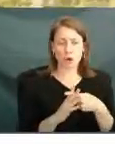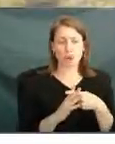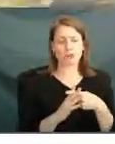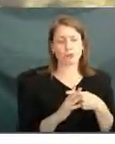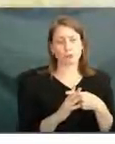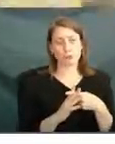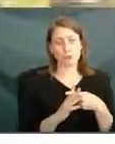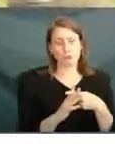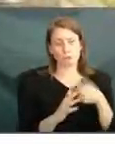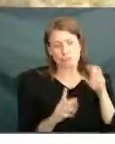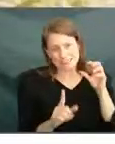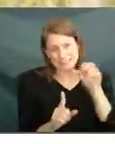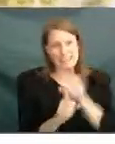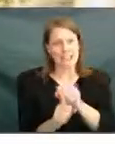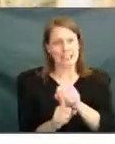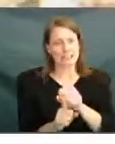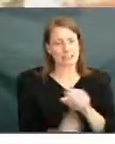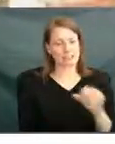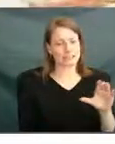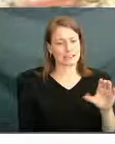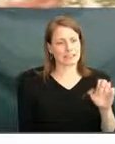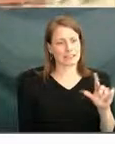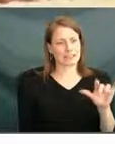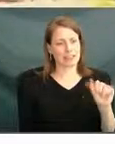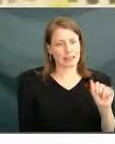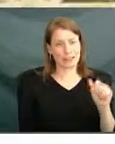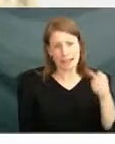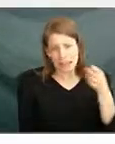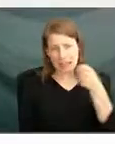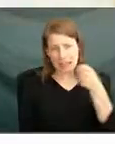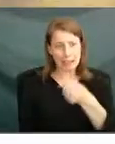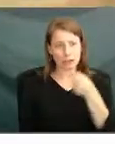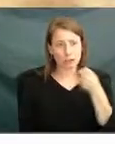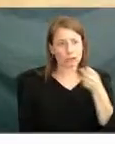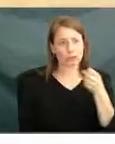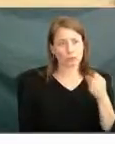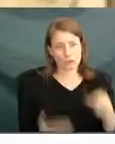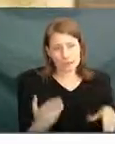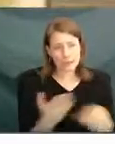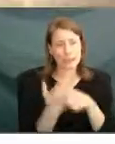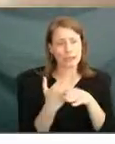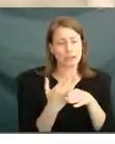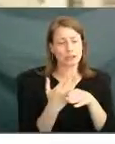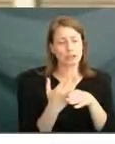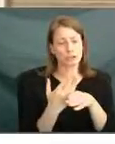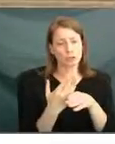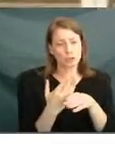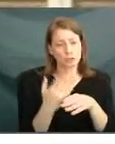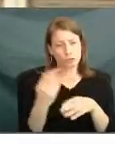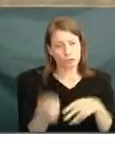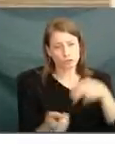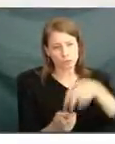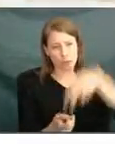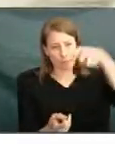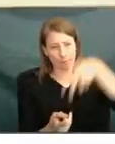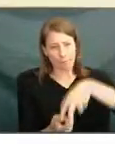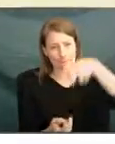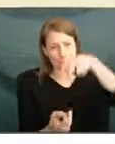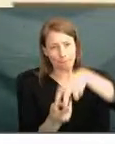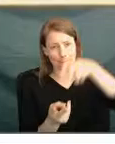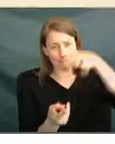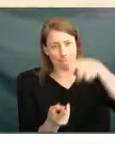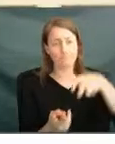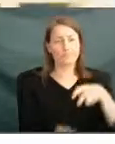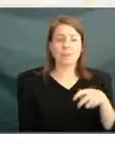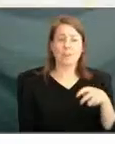her, threw her down on the ground, jumped on her, hit her with stones, and left her unconscious